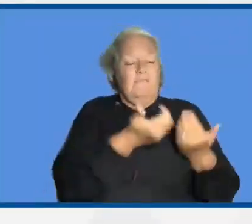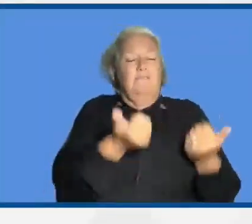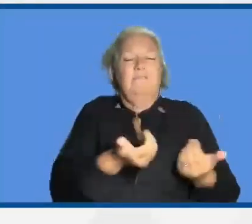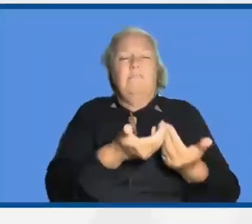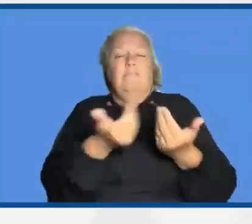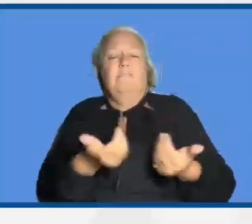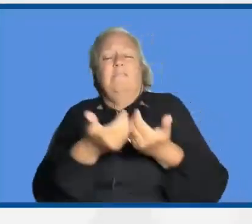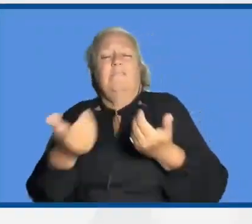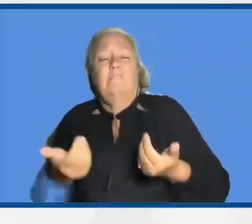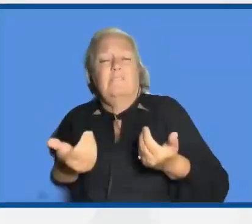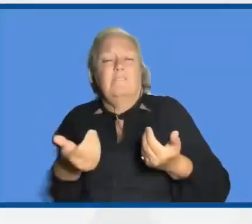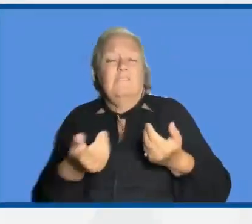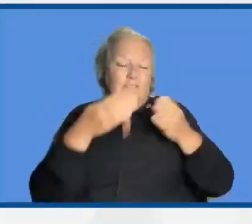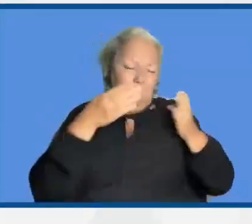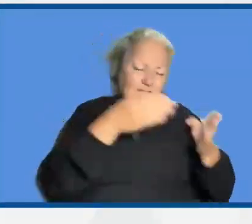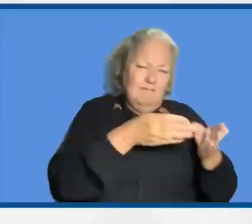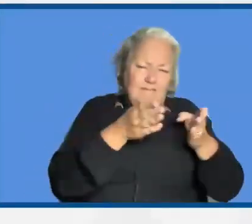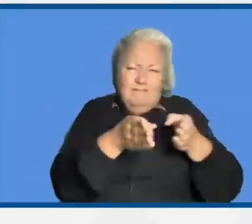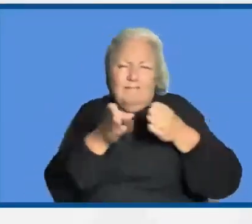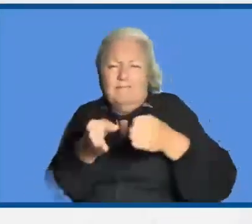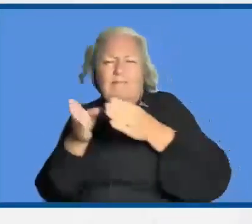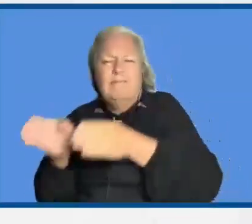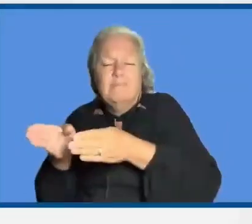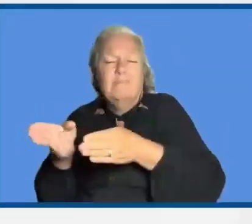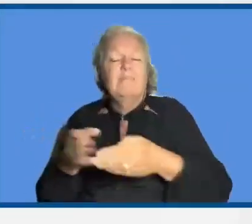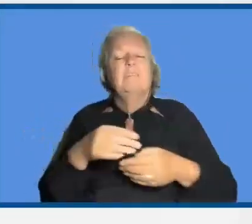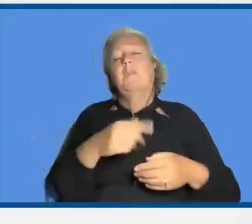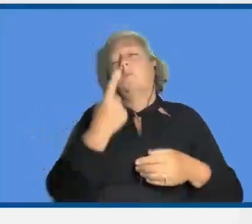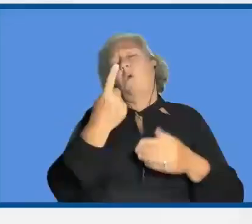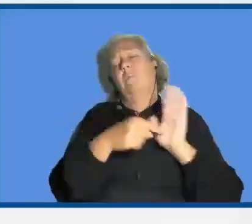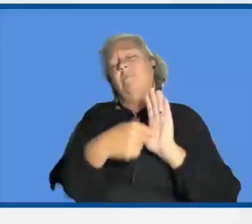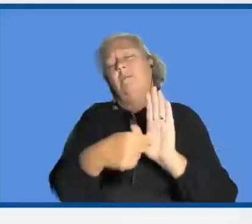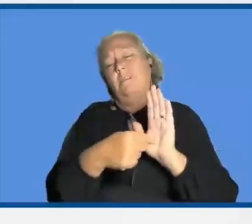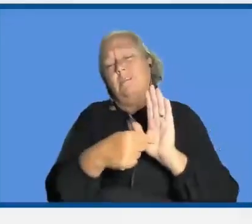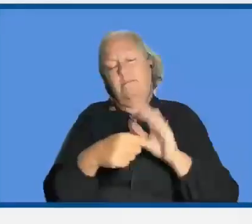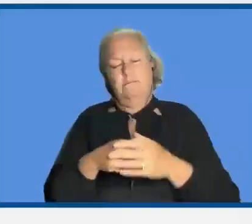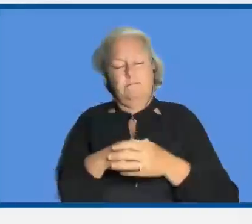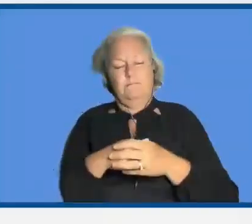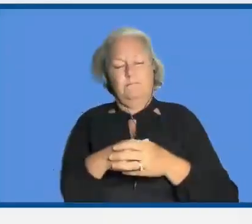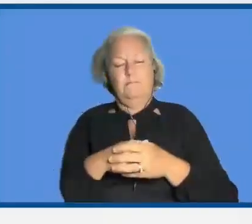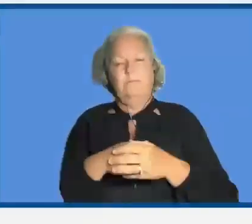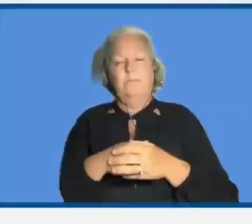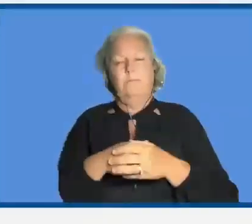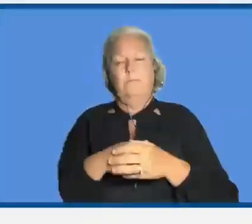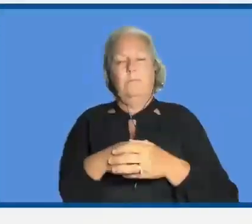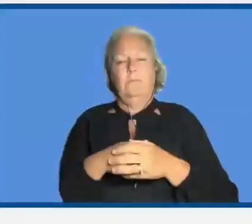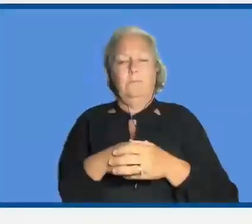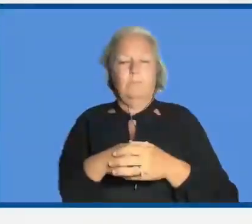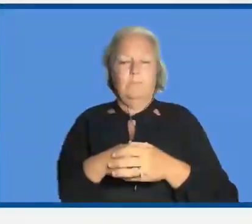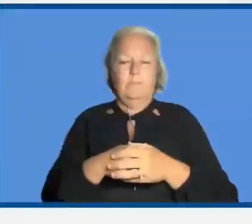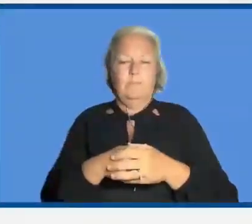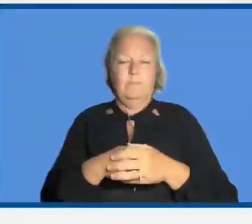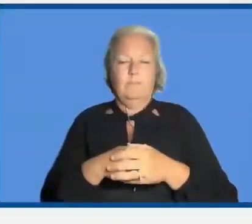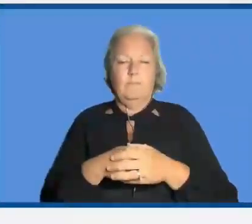just eventual topics. For instance, the flooding that had been every now and then. And